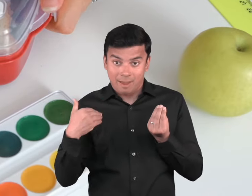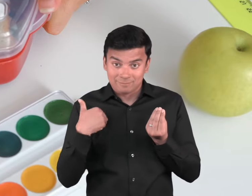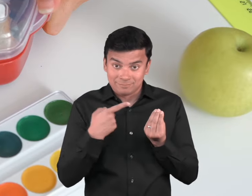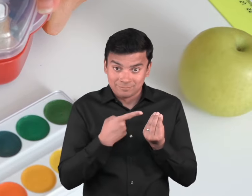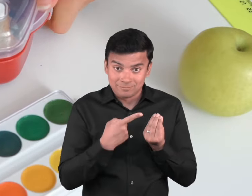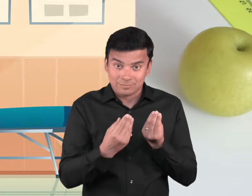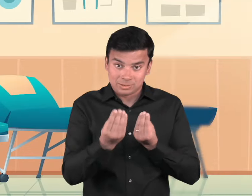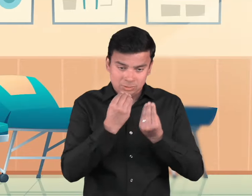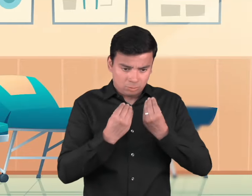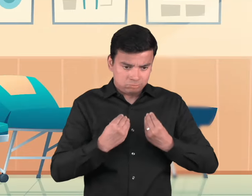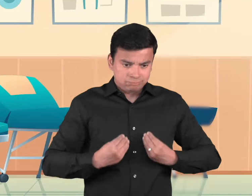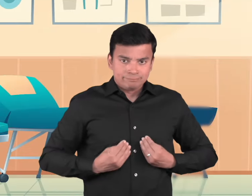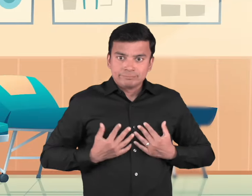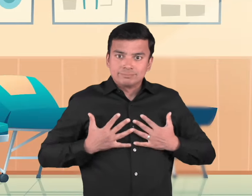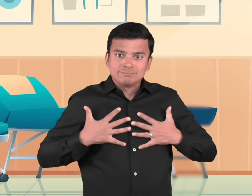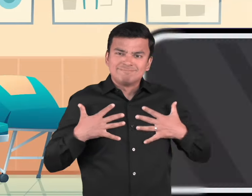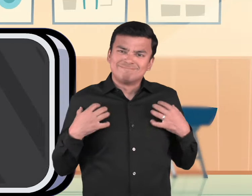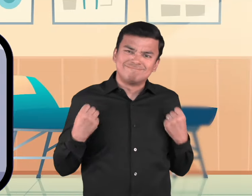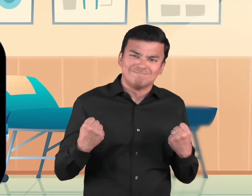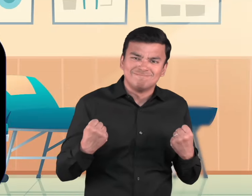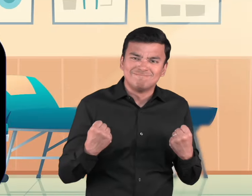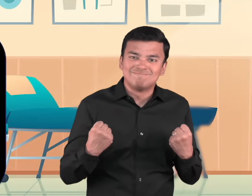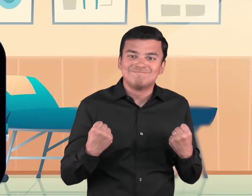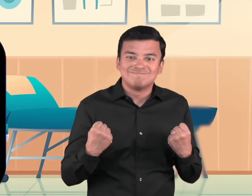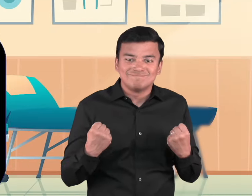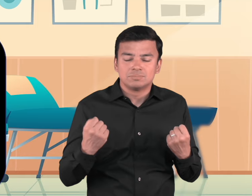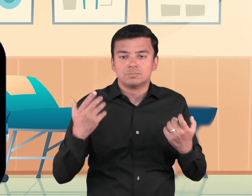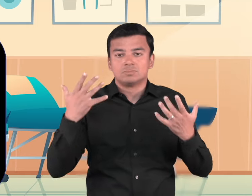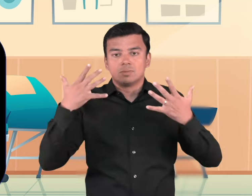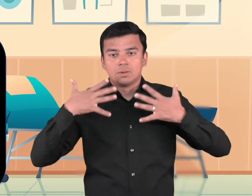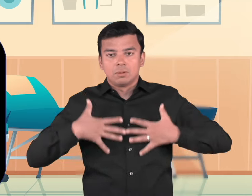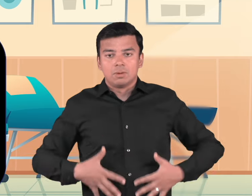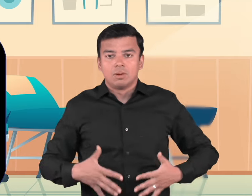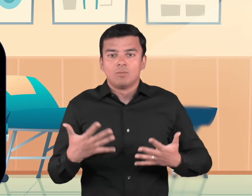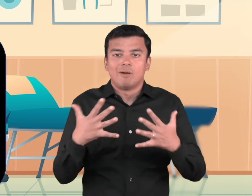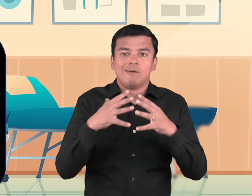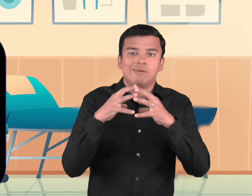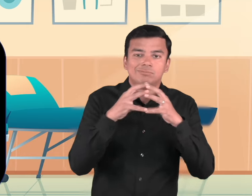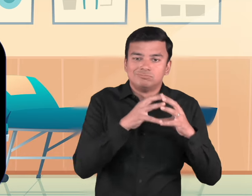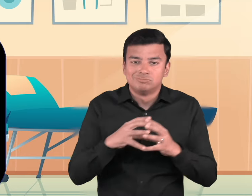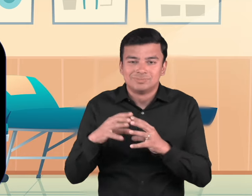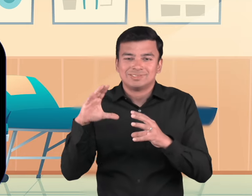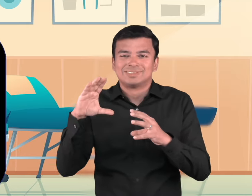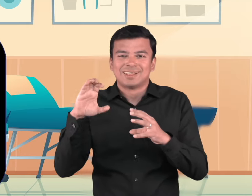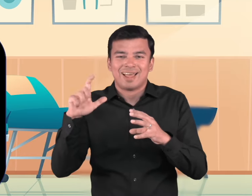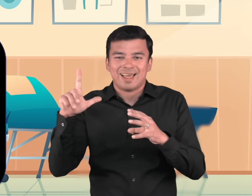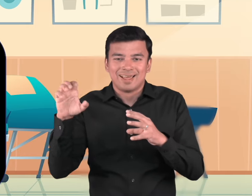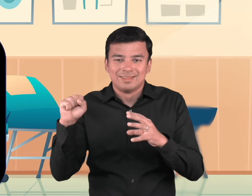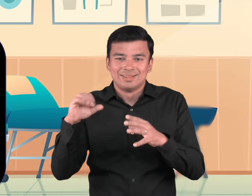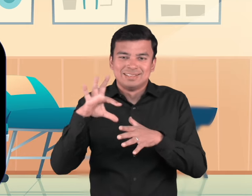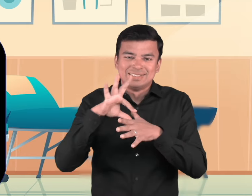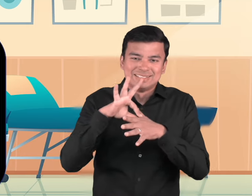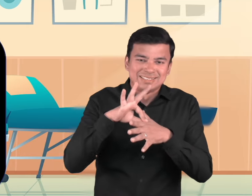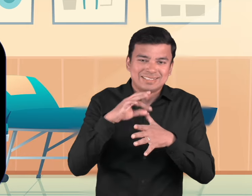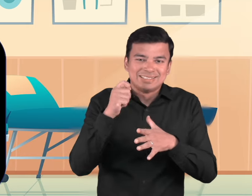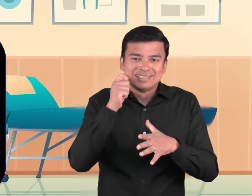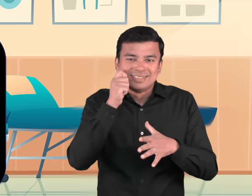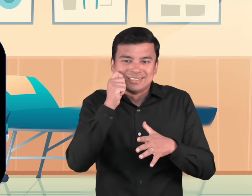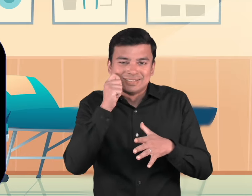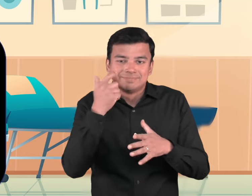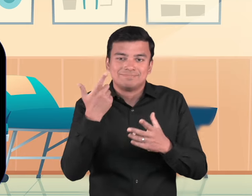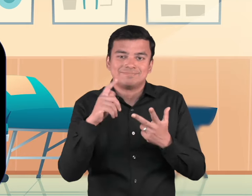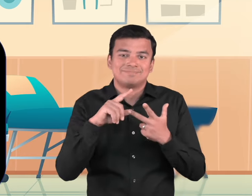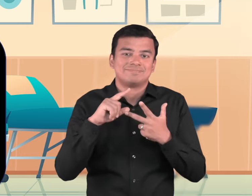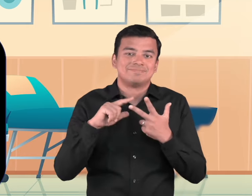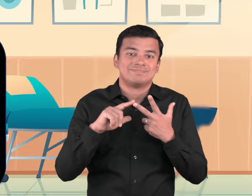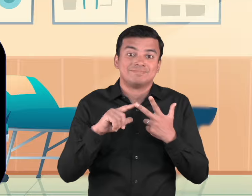it needs your body is made up of cells tissues organs bones and